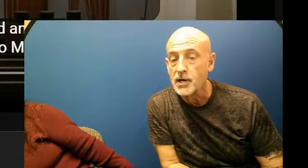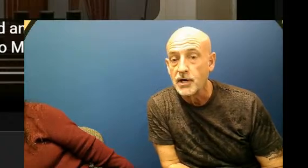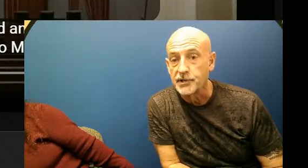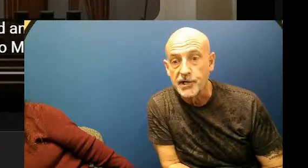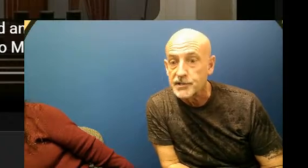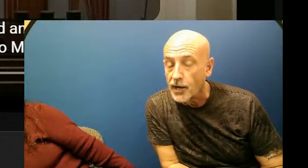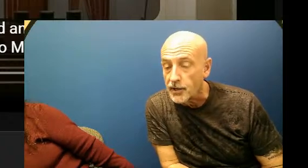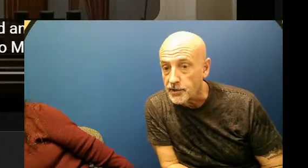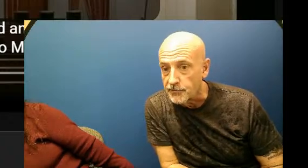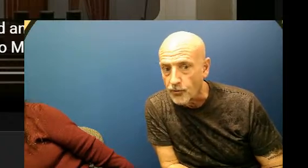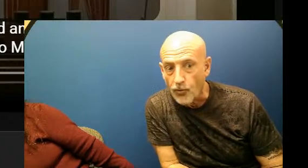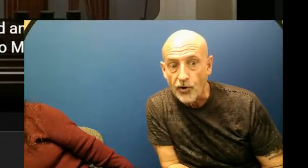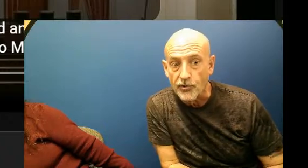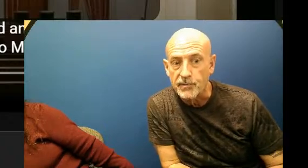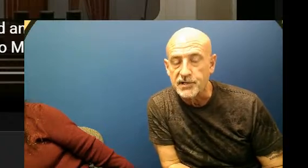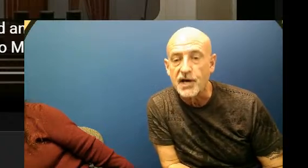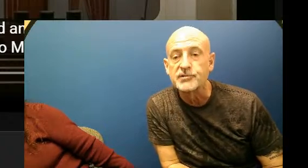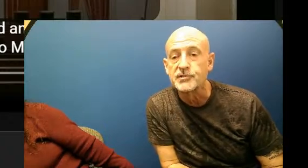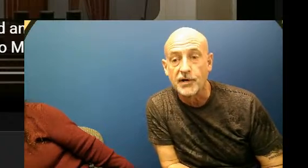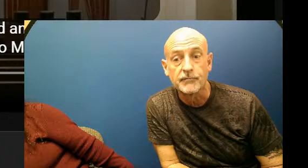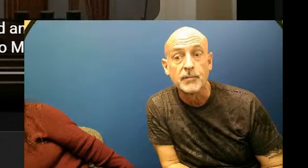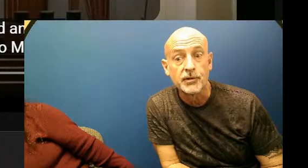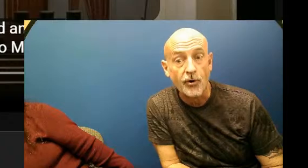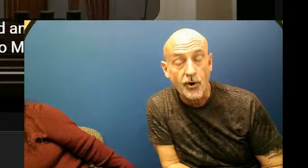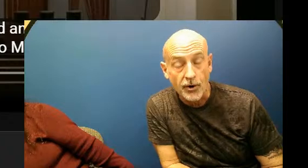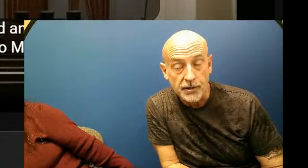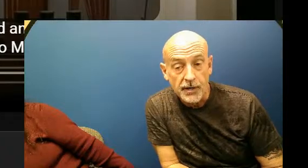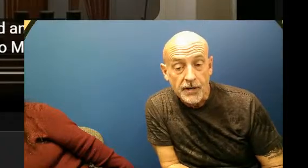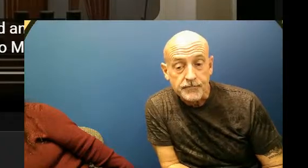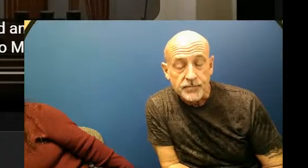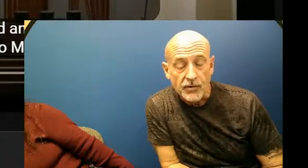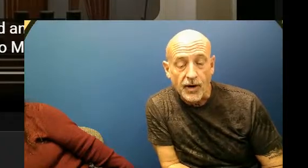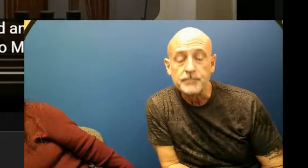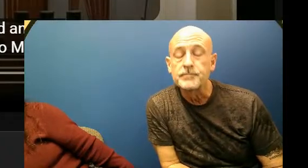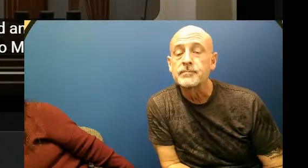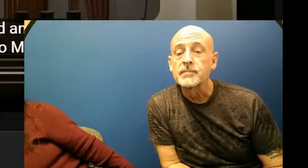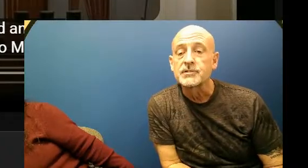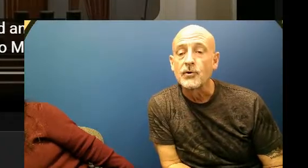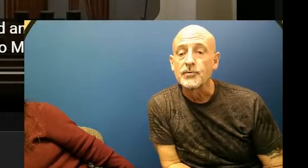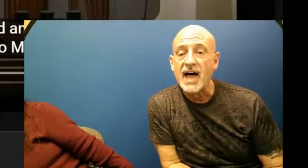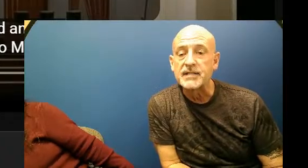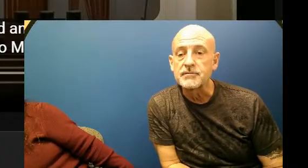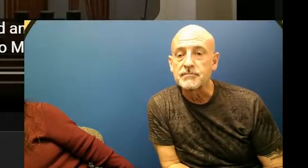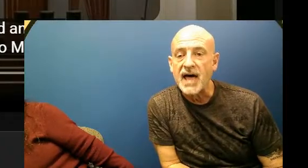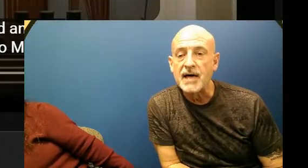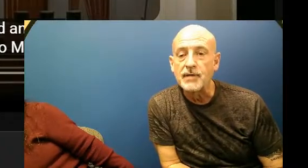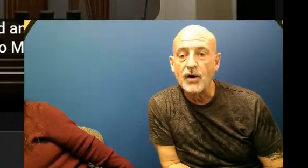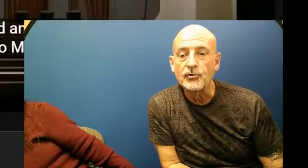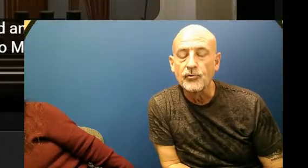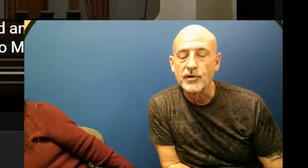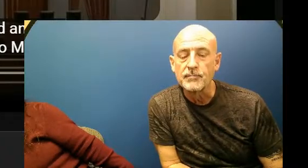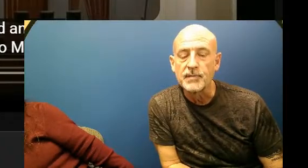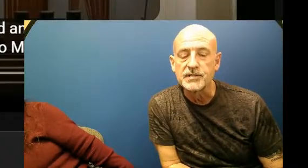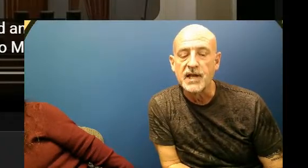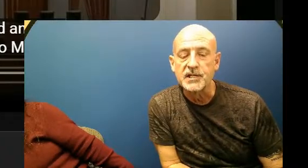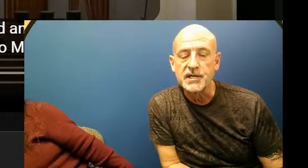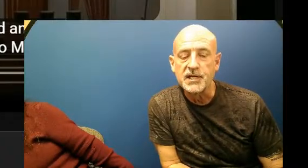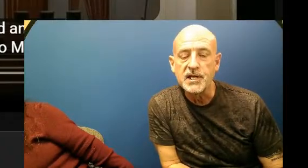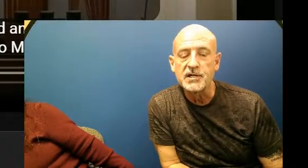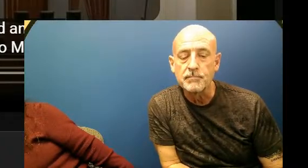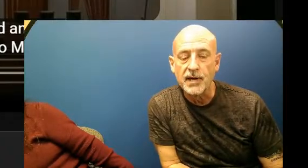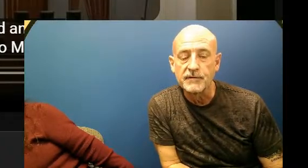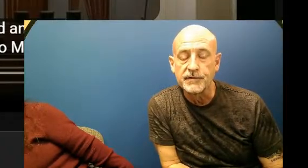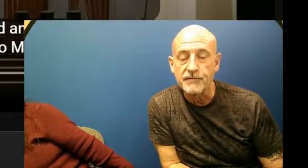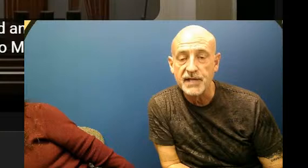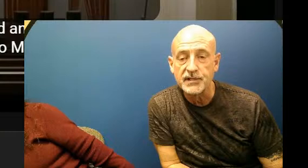produce a TikTok. If there were, there would be dozens of them, and there aren't. Right? So that algorithm is a